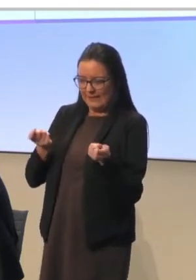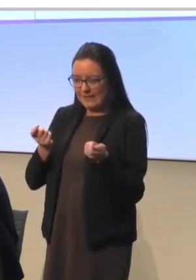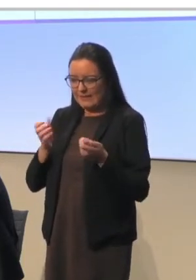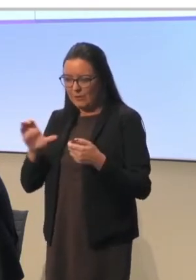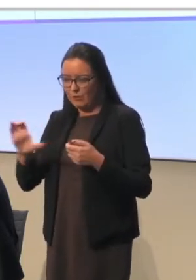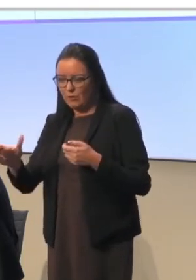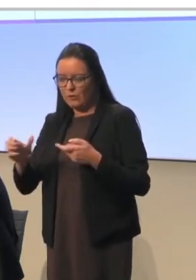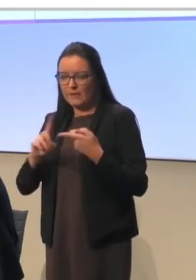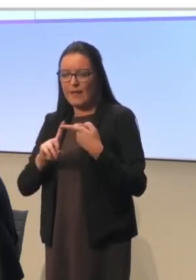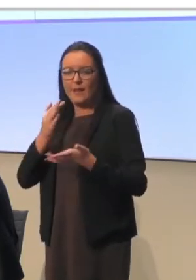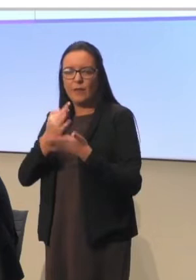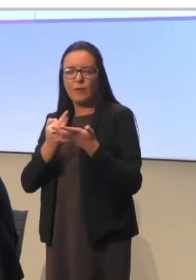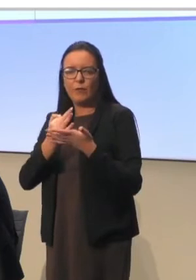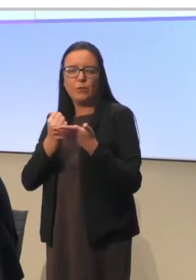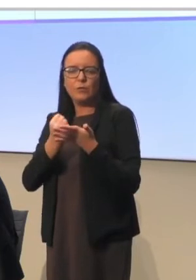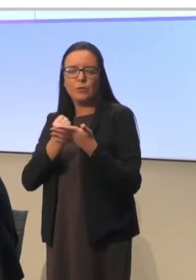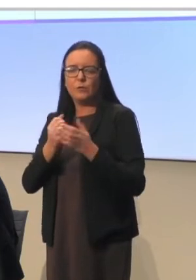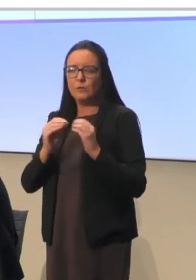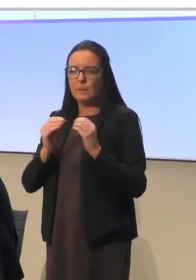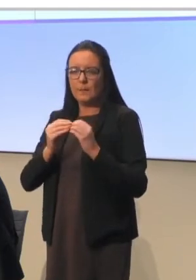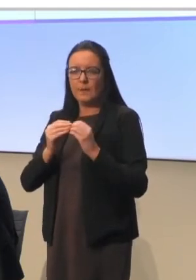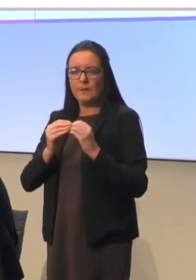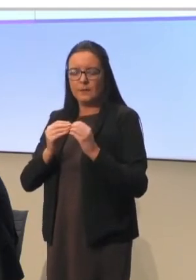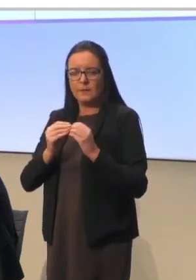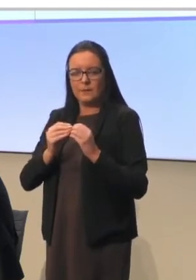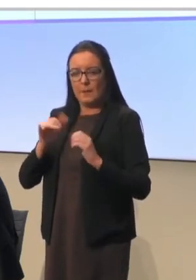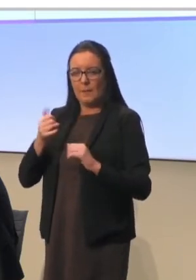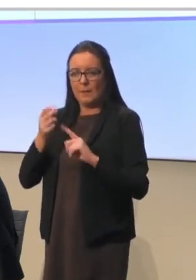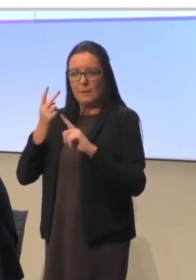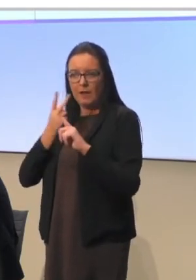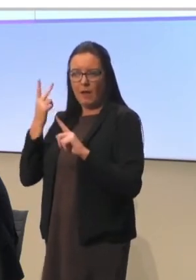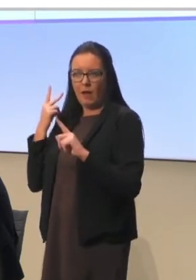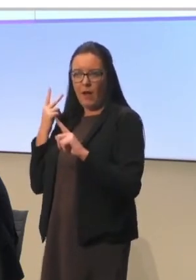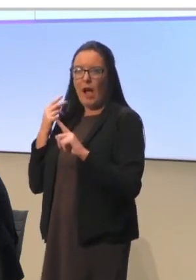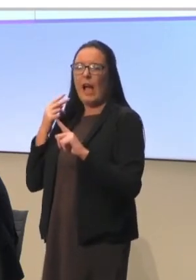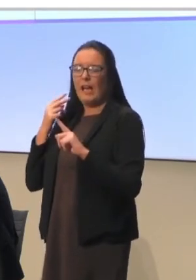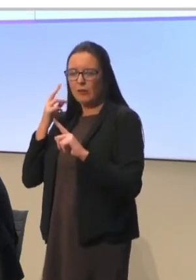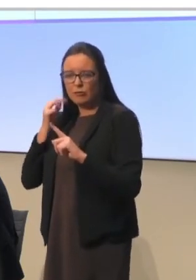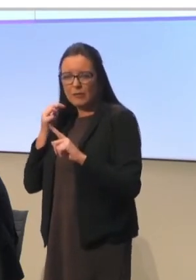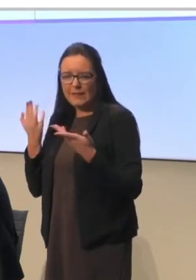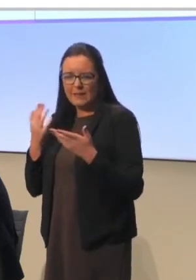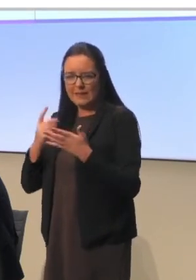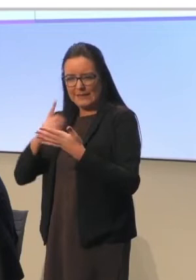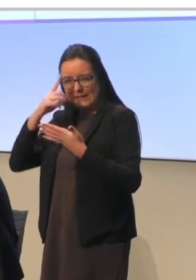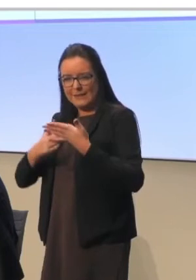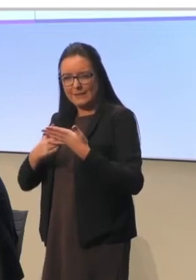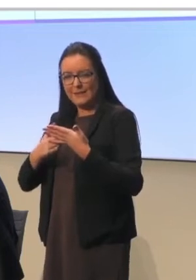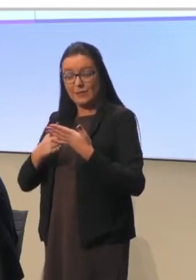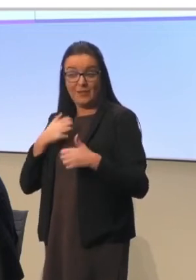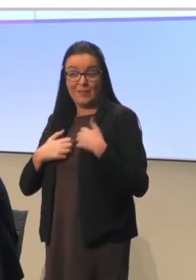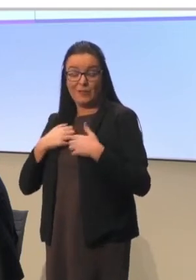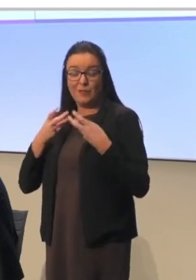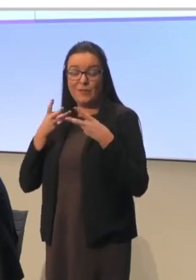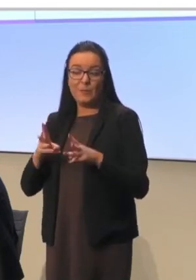were a few who were already looking back to a future in which they might regret the decision they were making now, which I think is an interesting way of thinking about